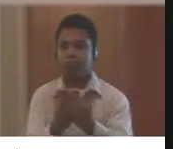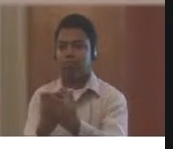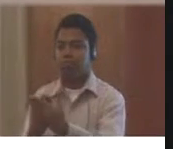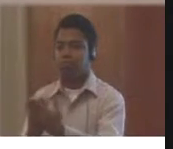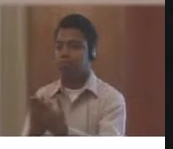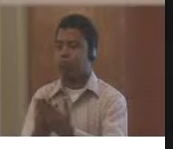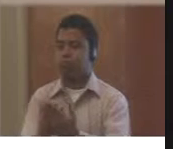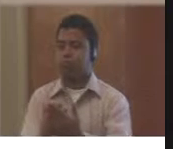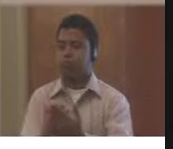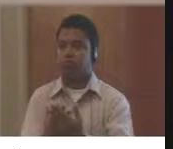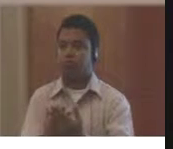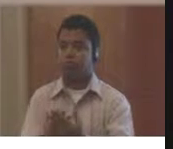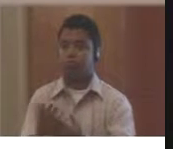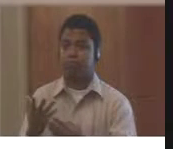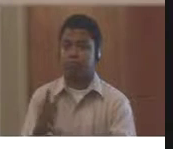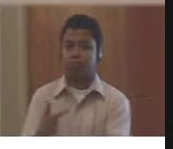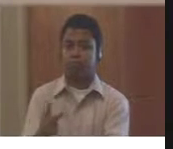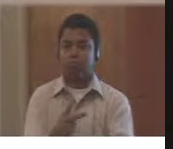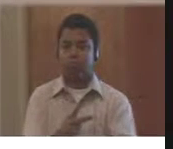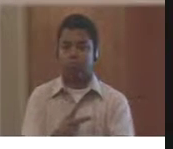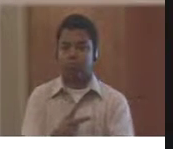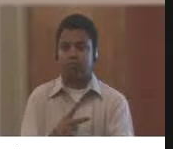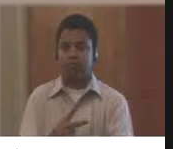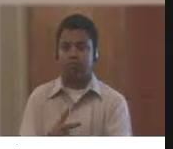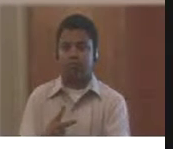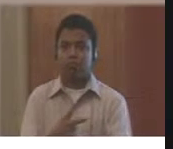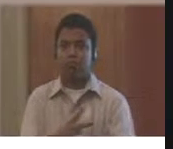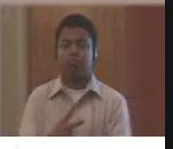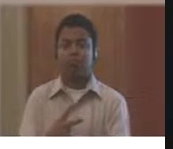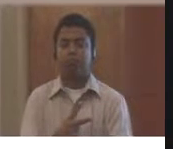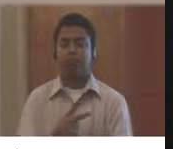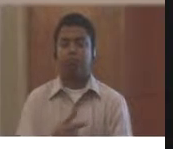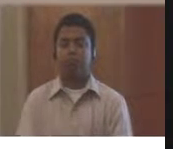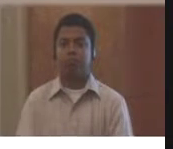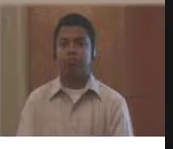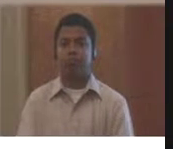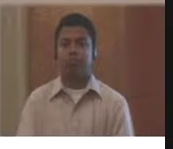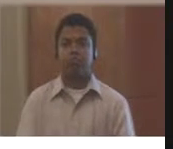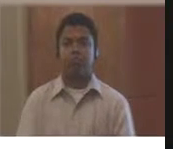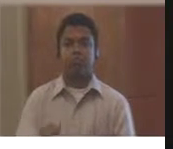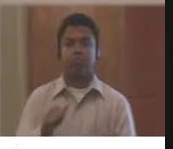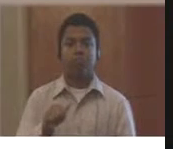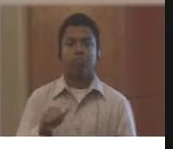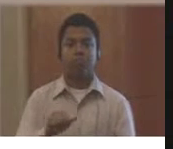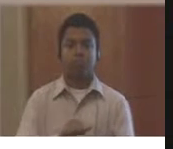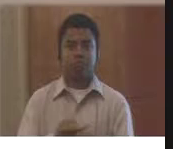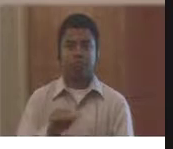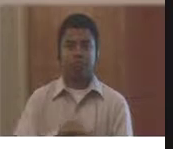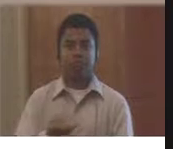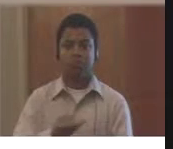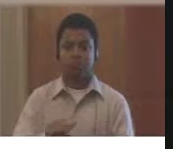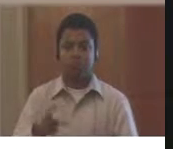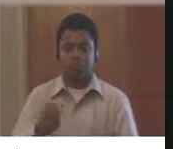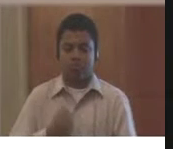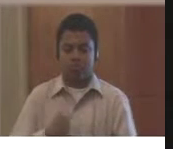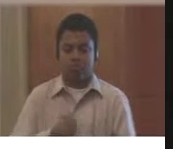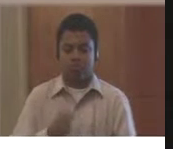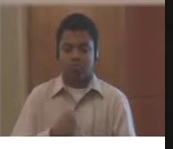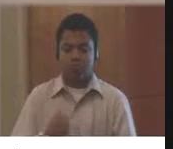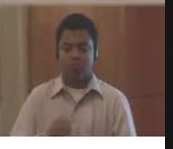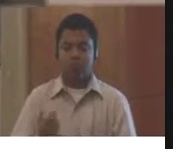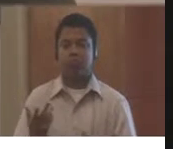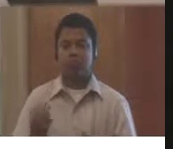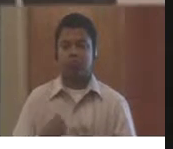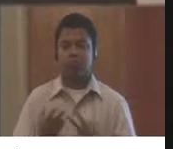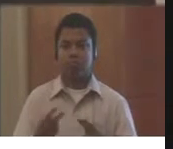is it, I don't know if it is considered endorsed. Meanwhile, I would like to thank the Advisory Council for